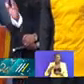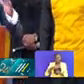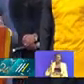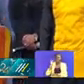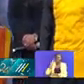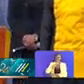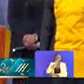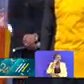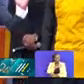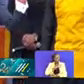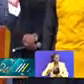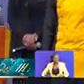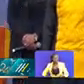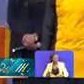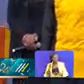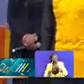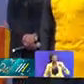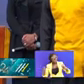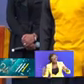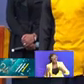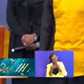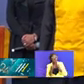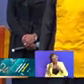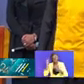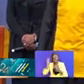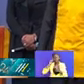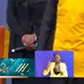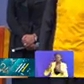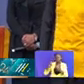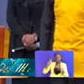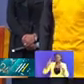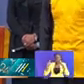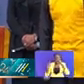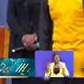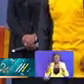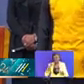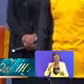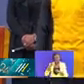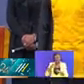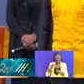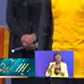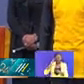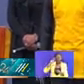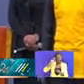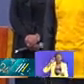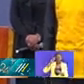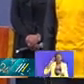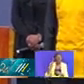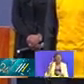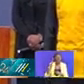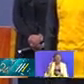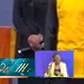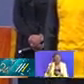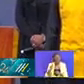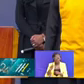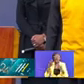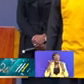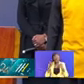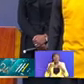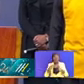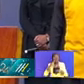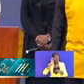asking the Lord what is happening I looked myself on the poster I discovered Bishop J Bishop Mark that I'm in the fourth